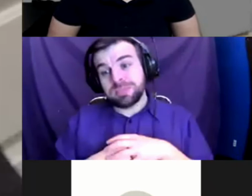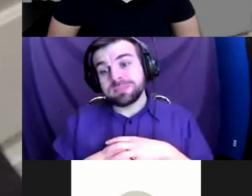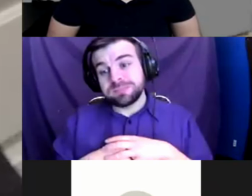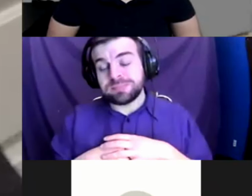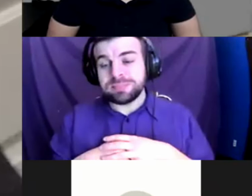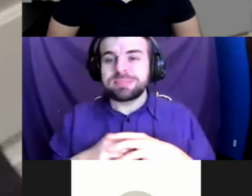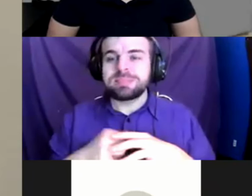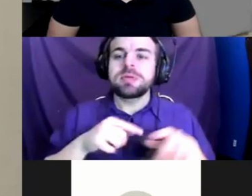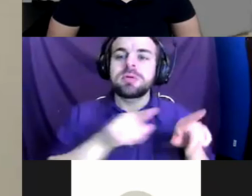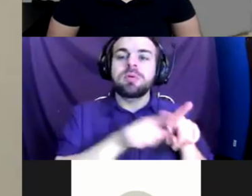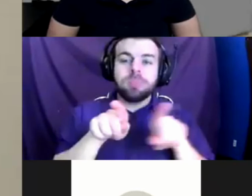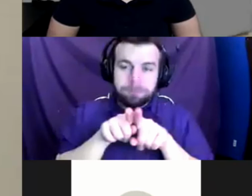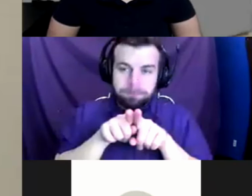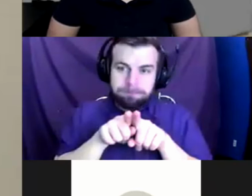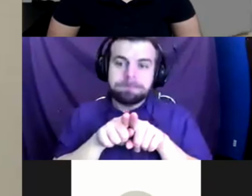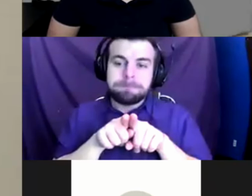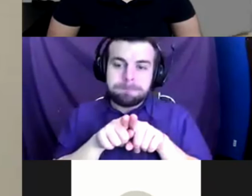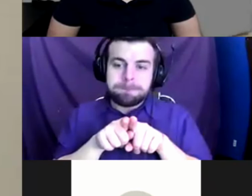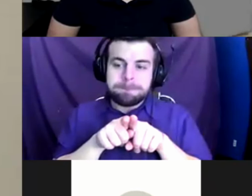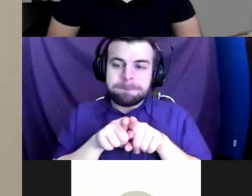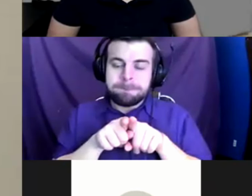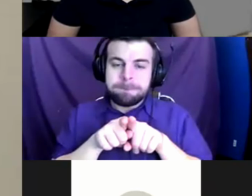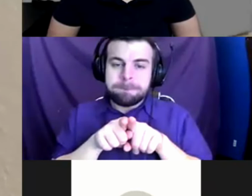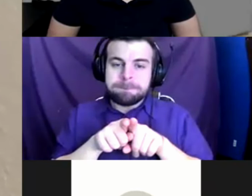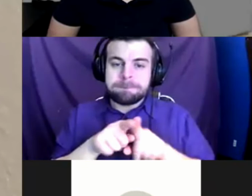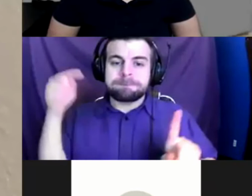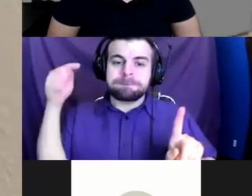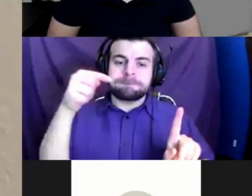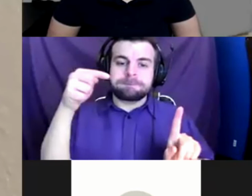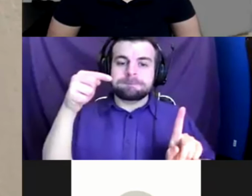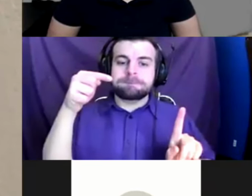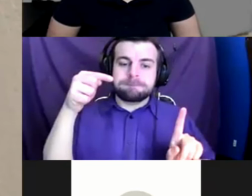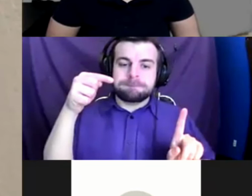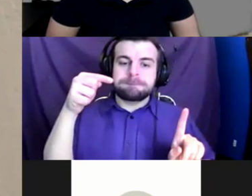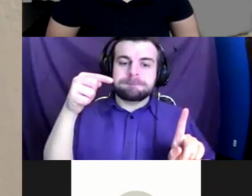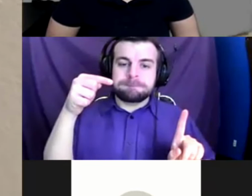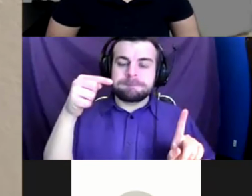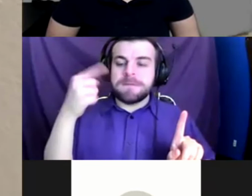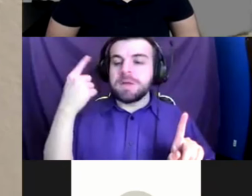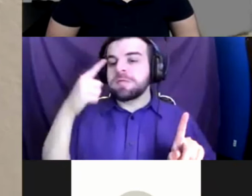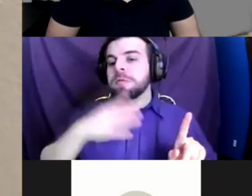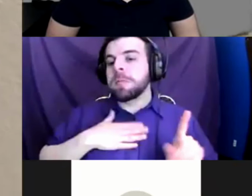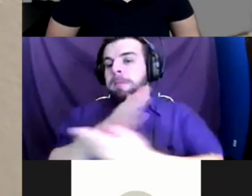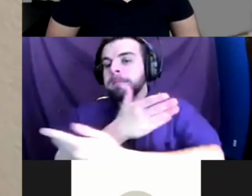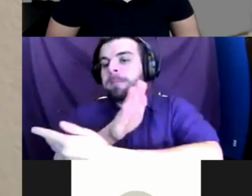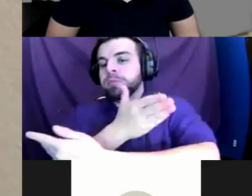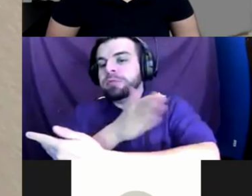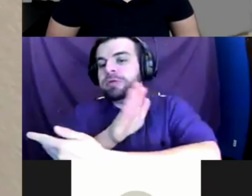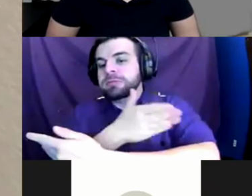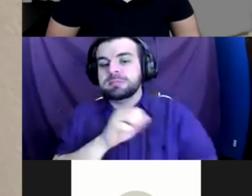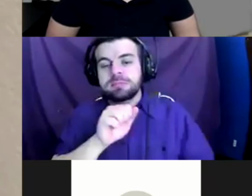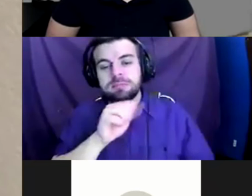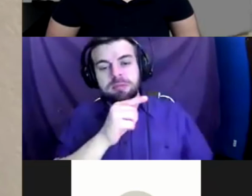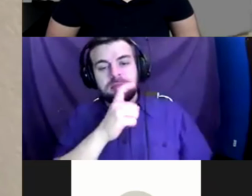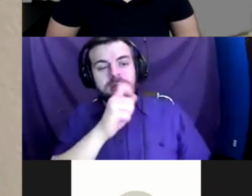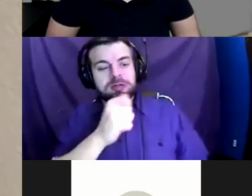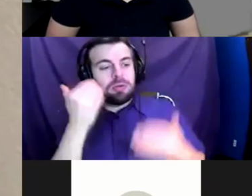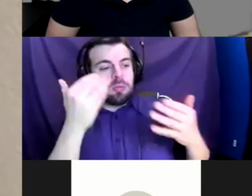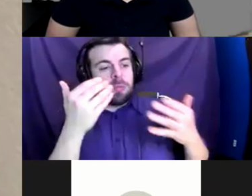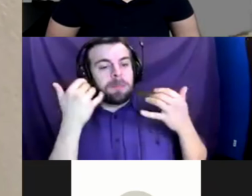this is when I listen to my music. Alexa, play One Last Time by Ariana